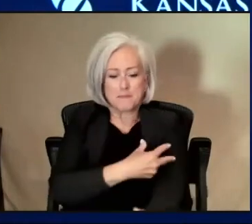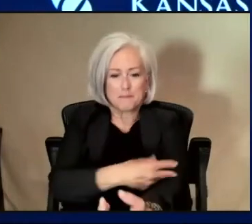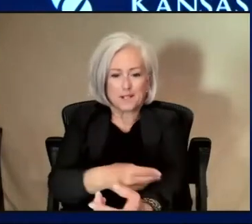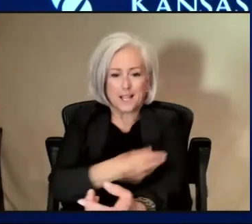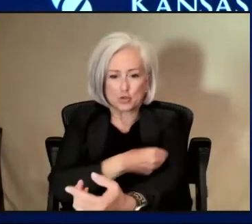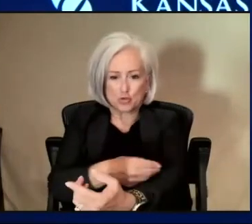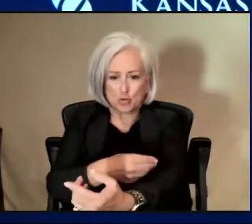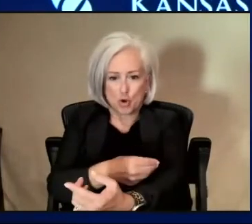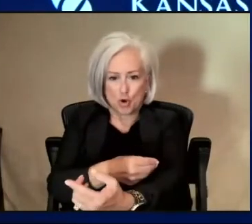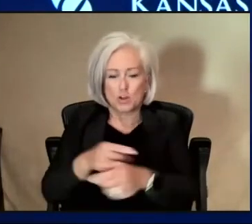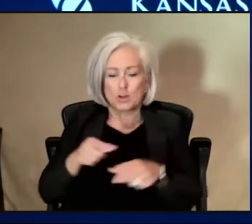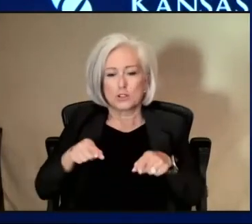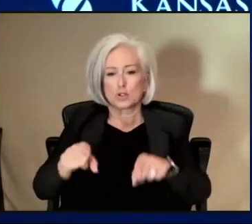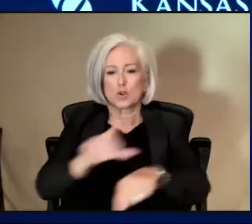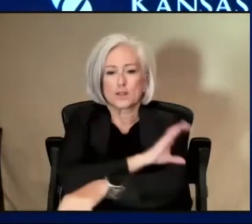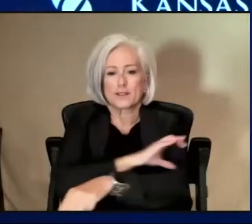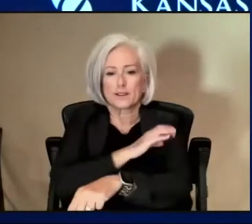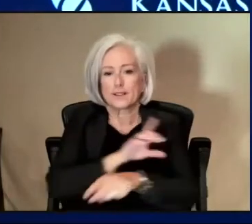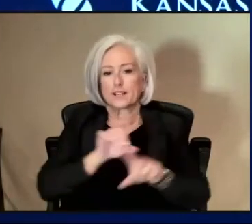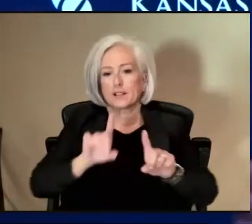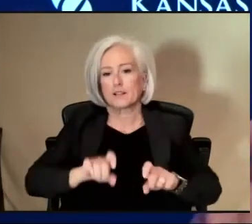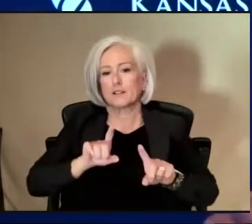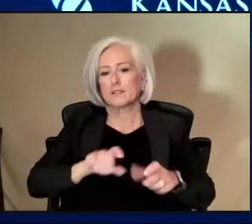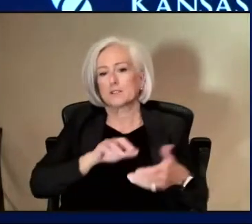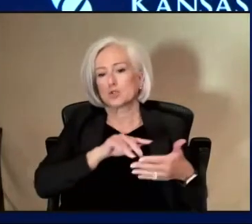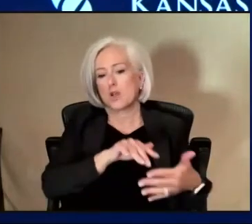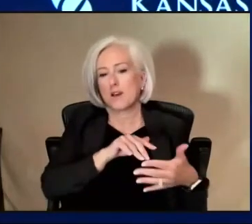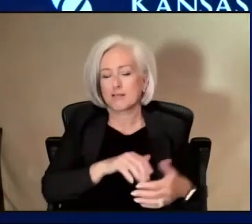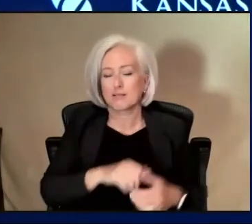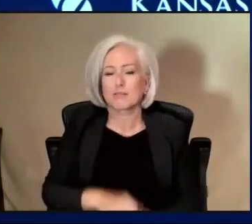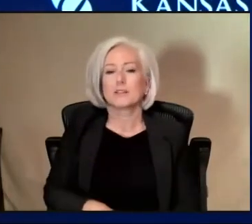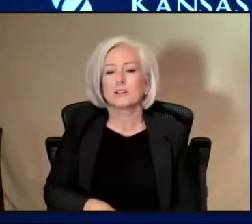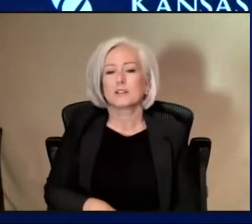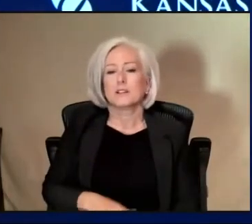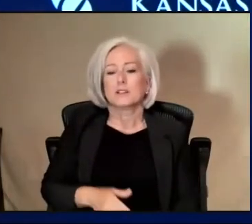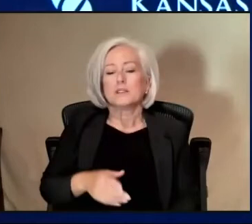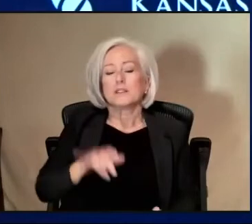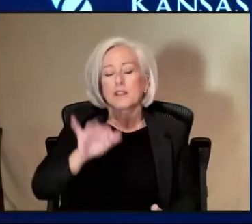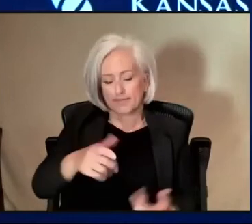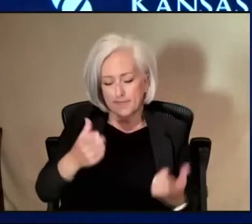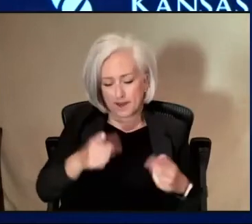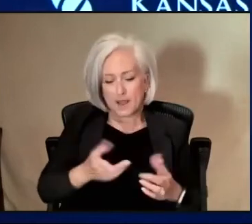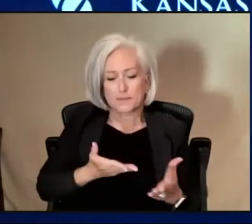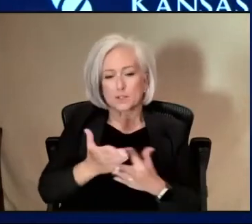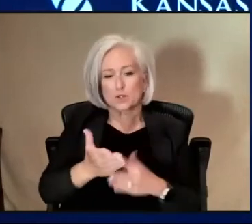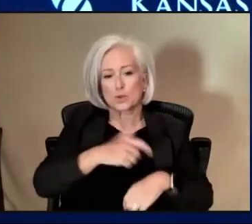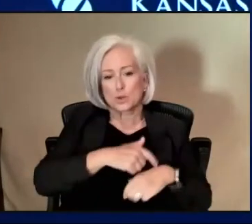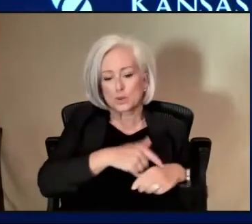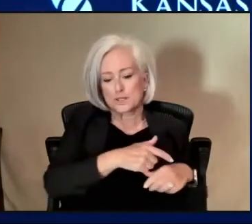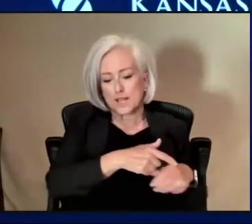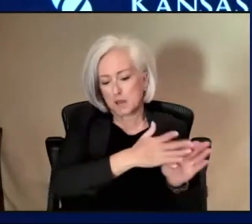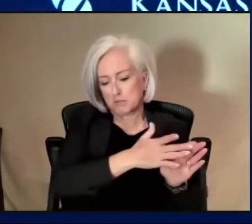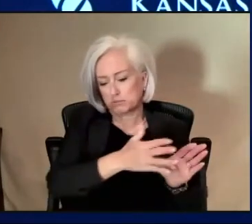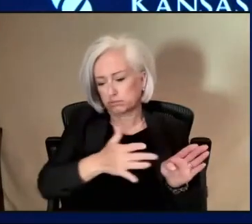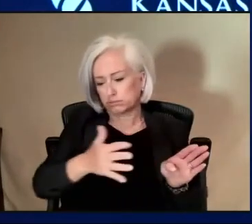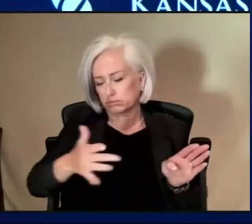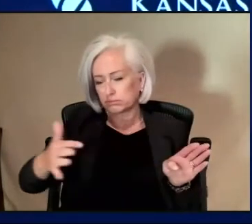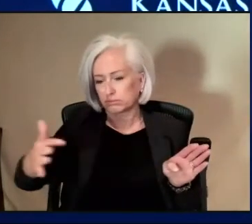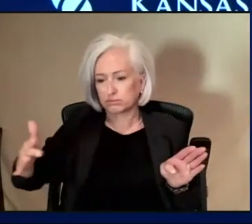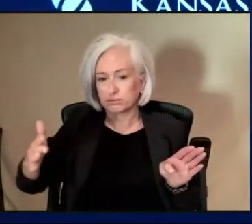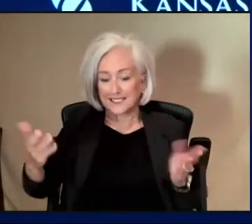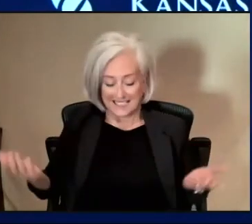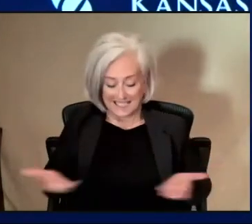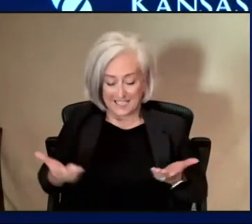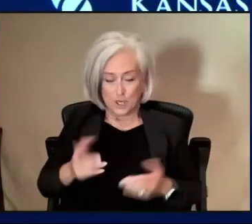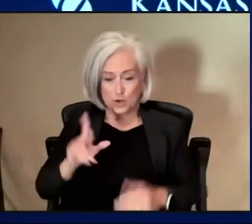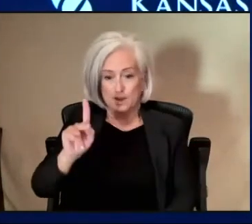clinical trials, we do this over a period of time. In our vaccine trial here in Kansas City, we've been